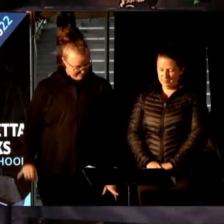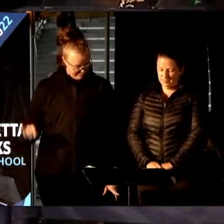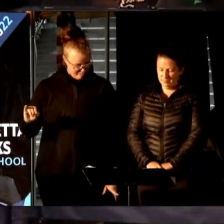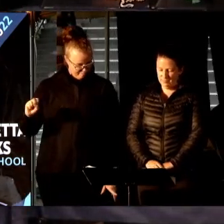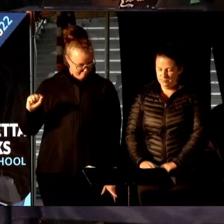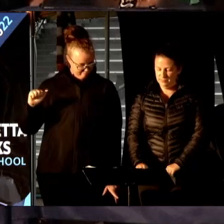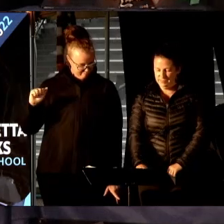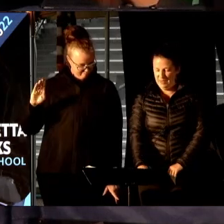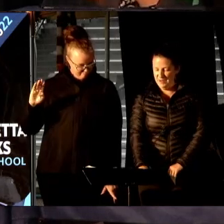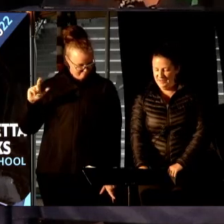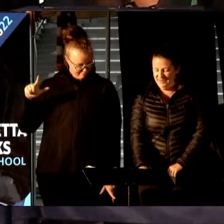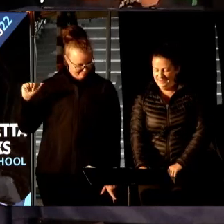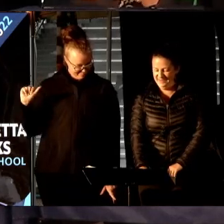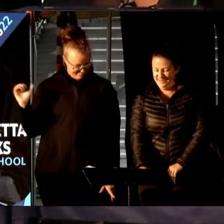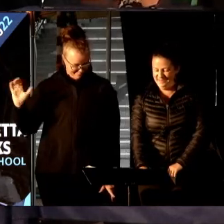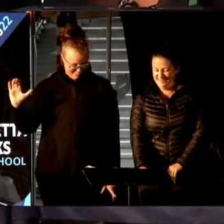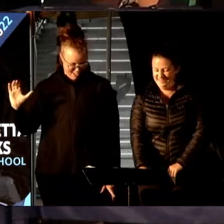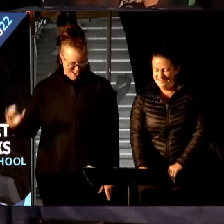Isabella Cortez.